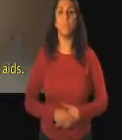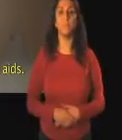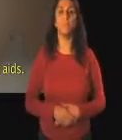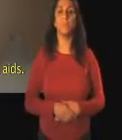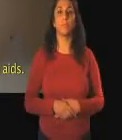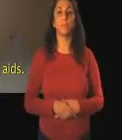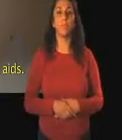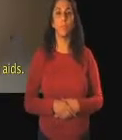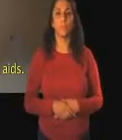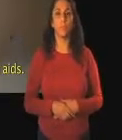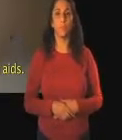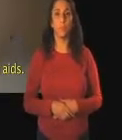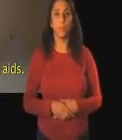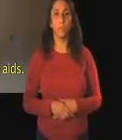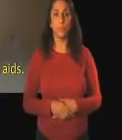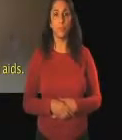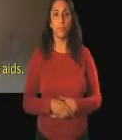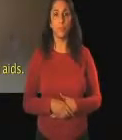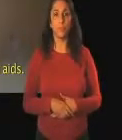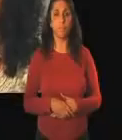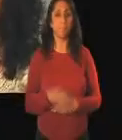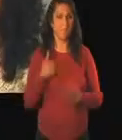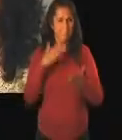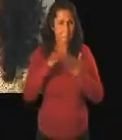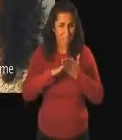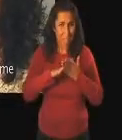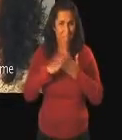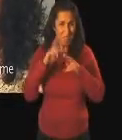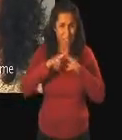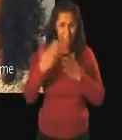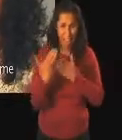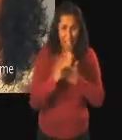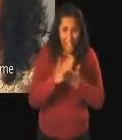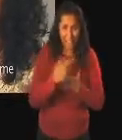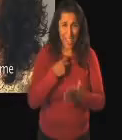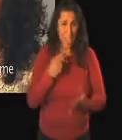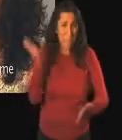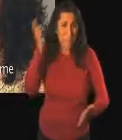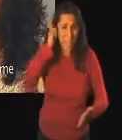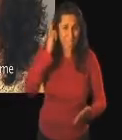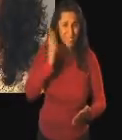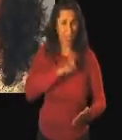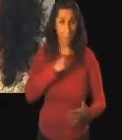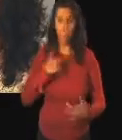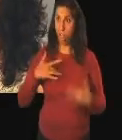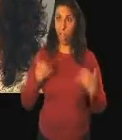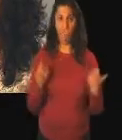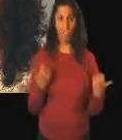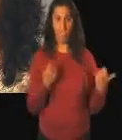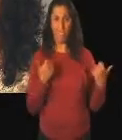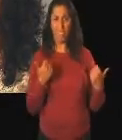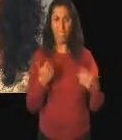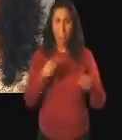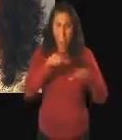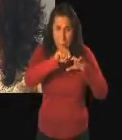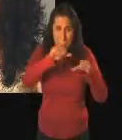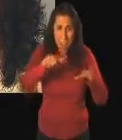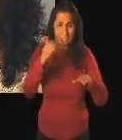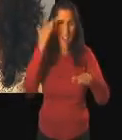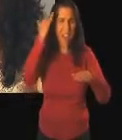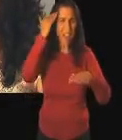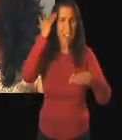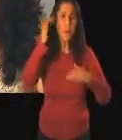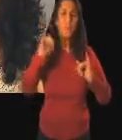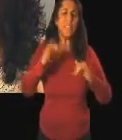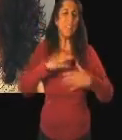from conventional hearing aids. My parents weren't sure about me having an implant because I was doing fine